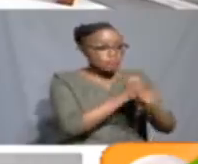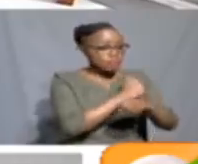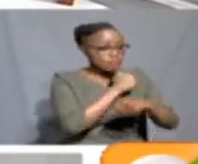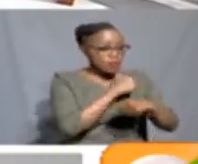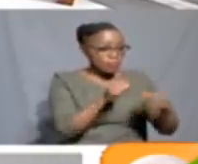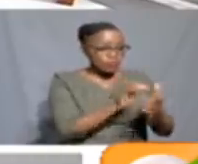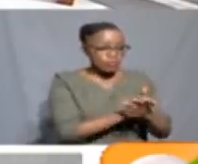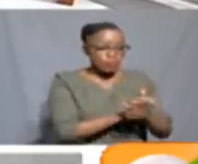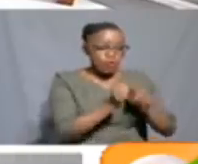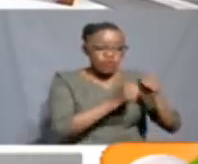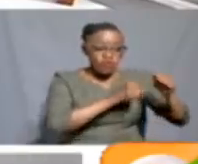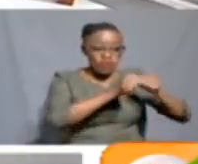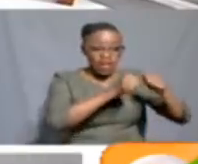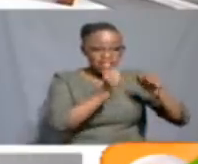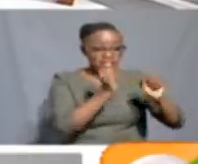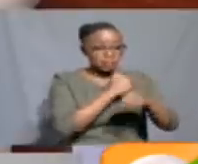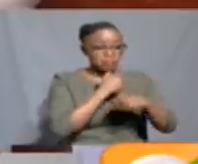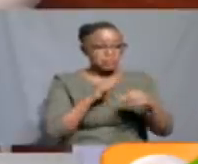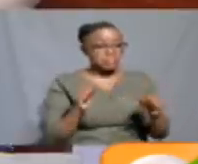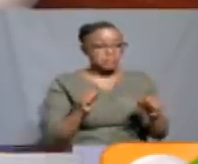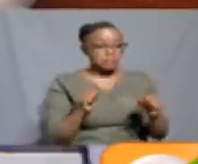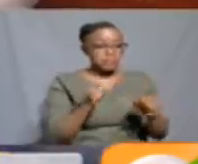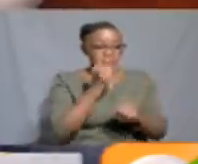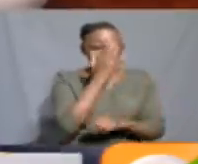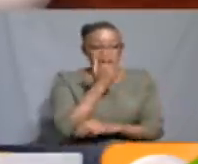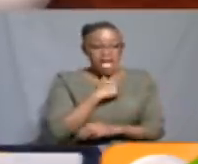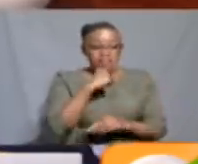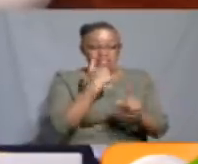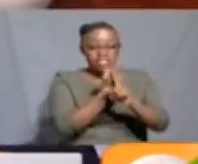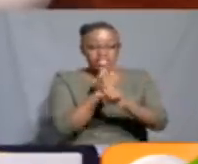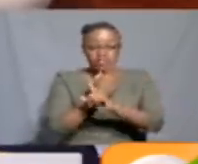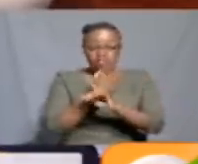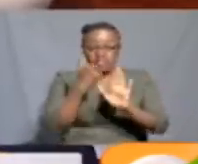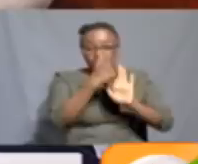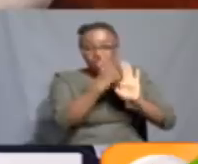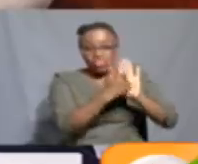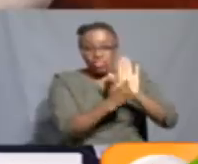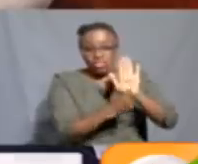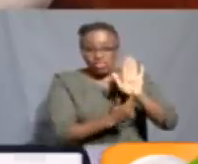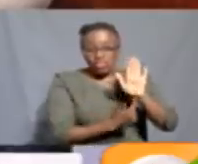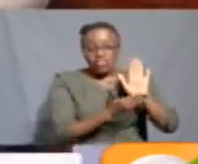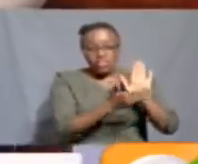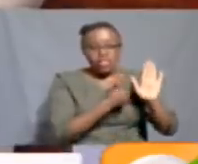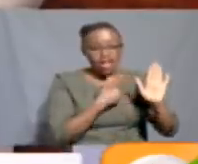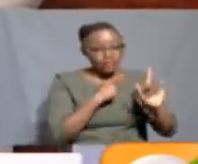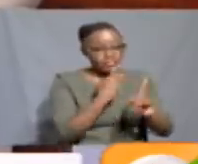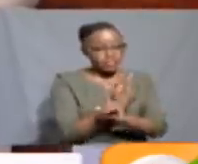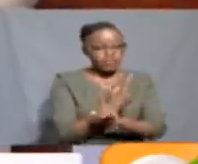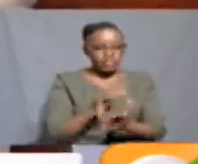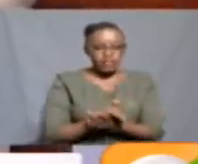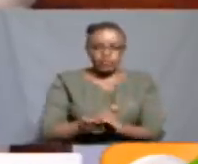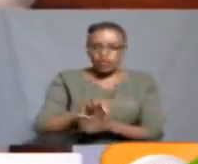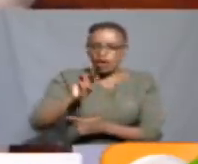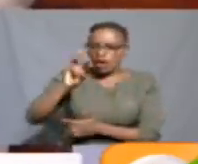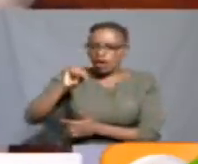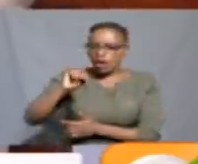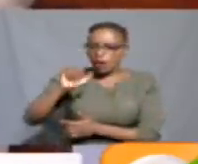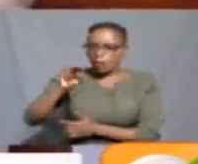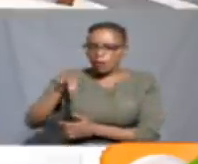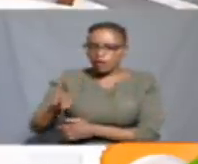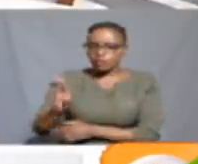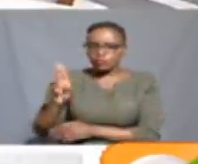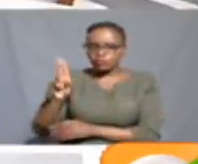you cannot fight because there are other guys in the market. Yeah. Manu,